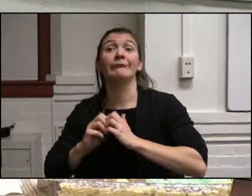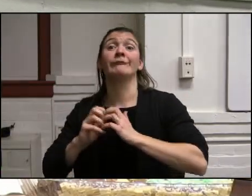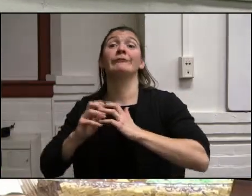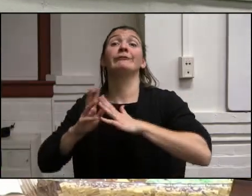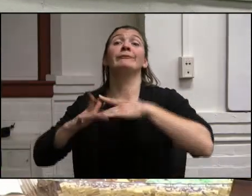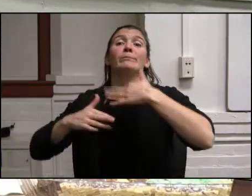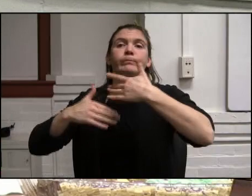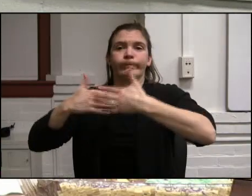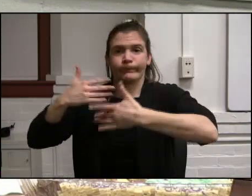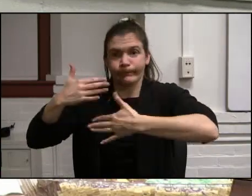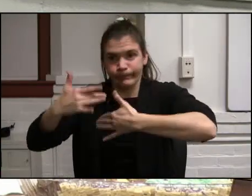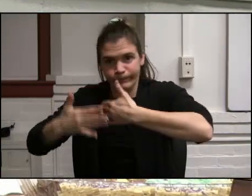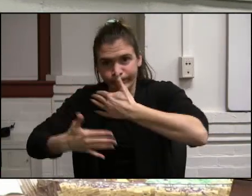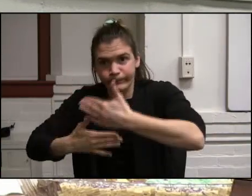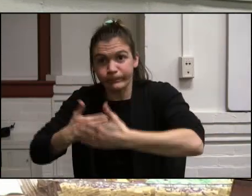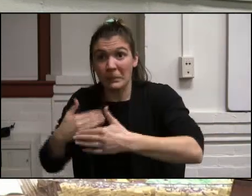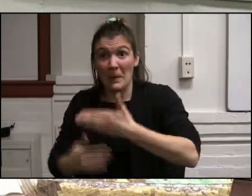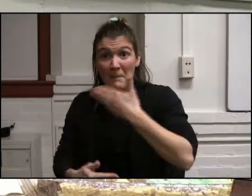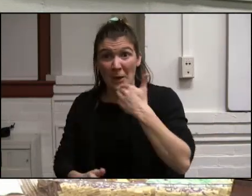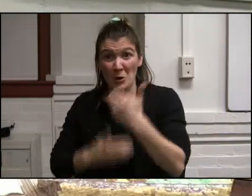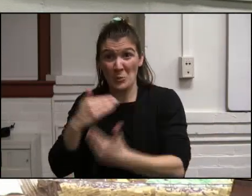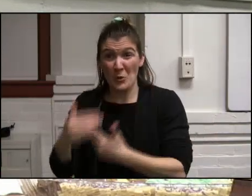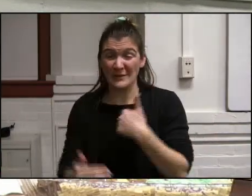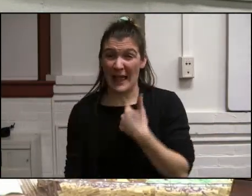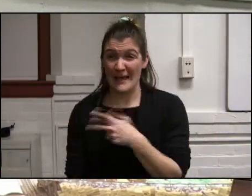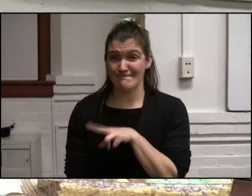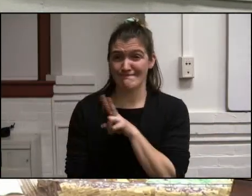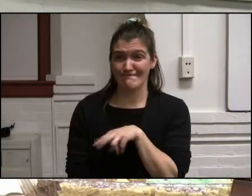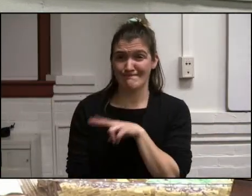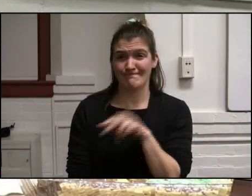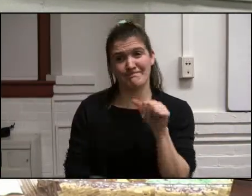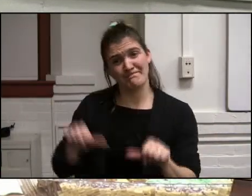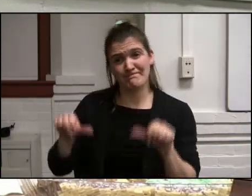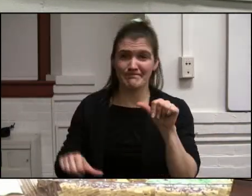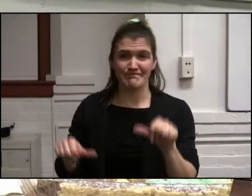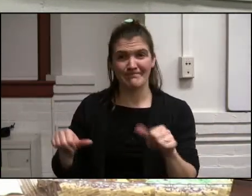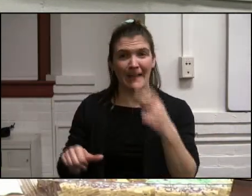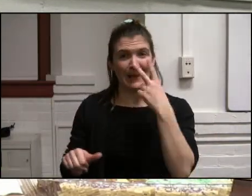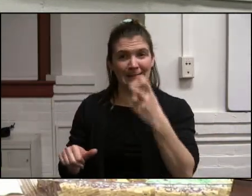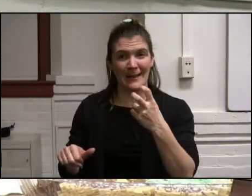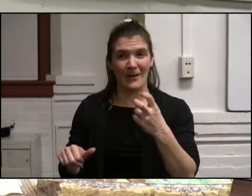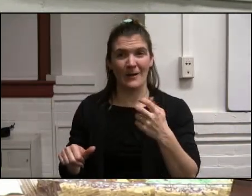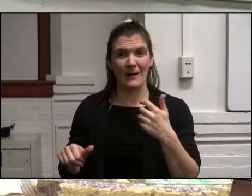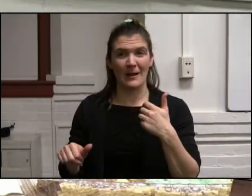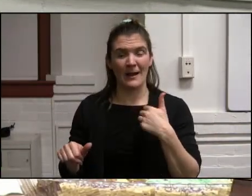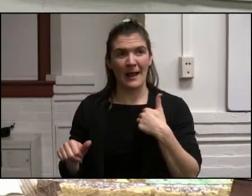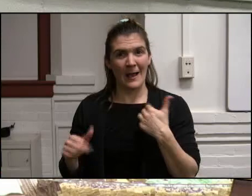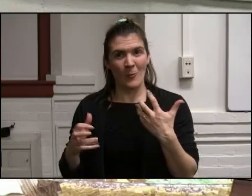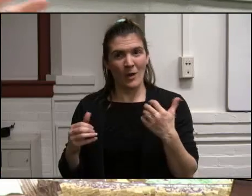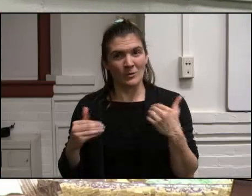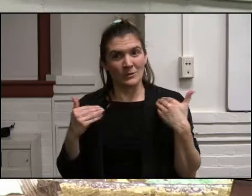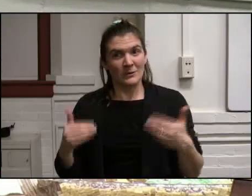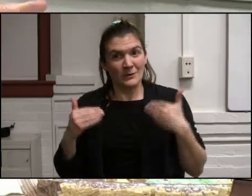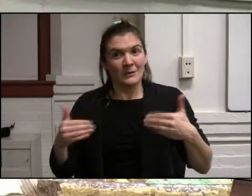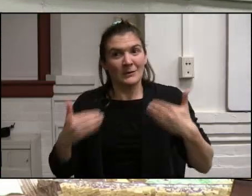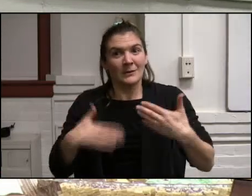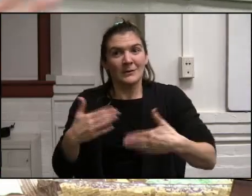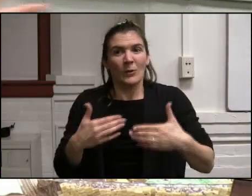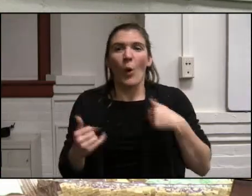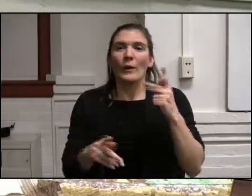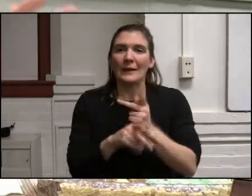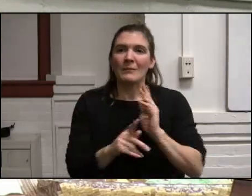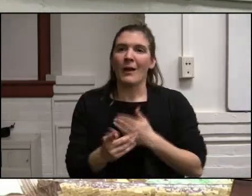doesn't necessarily mean it's going to be a better process. And so I'm looking to keep as many